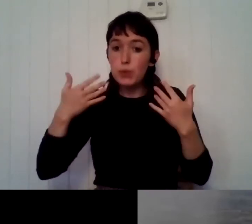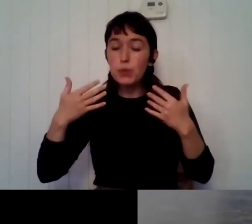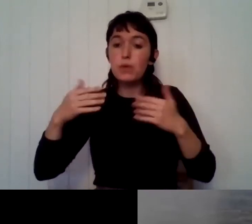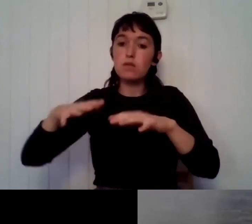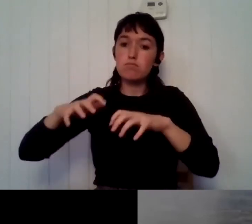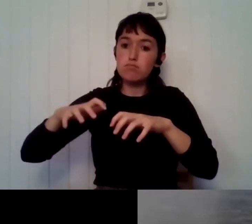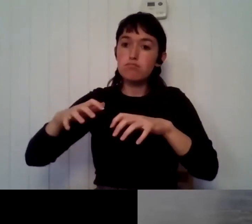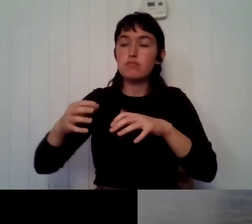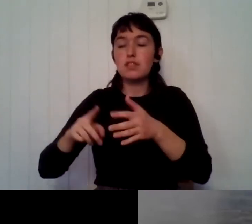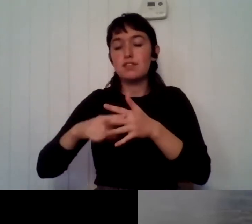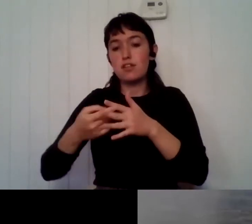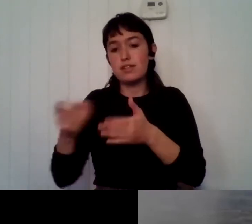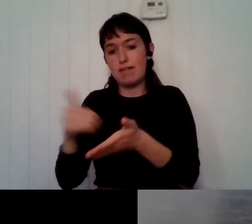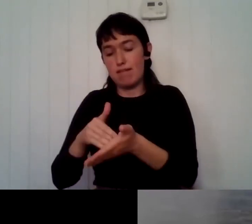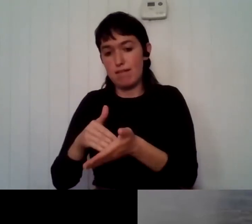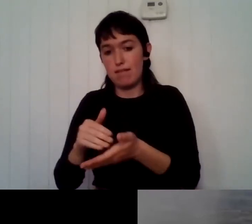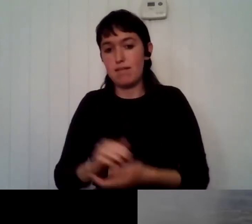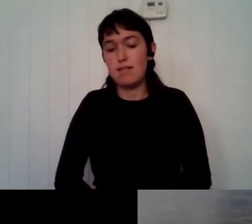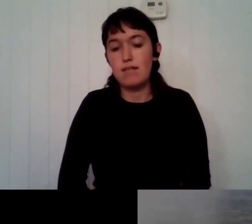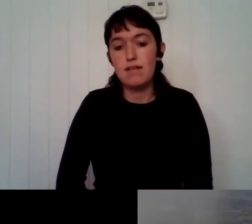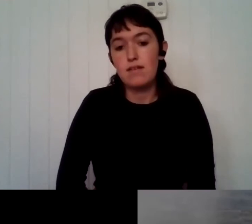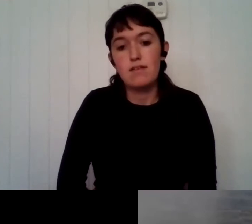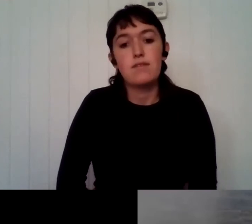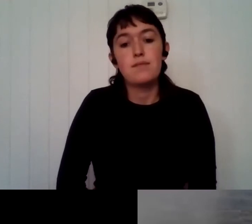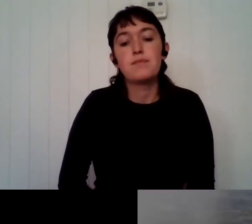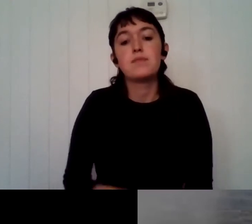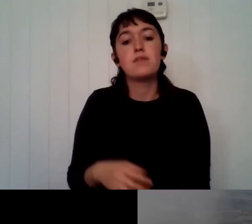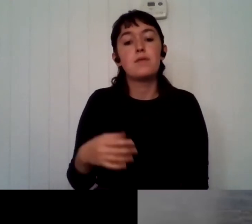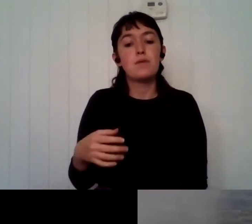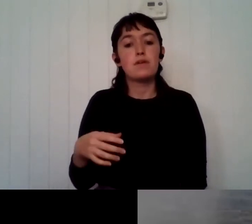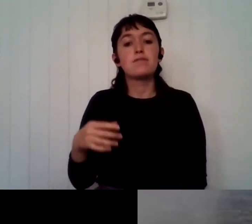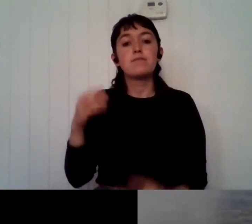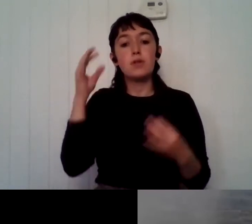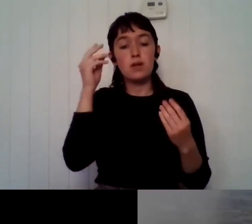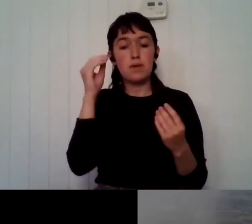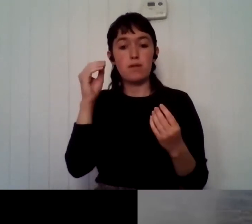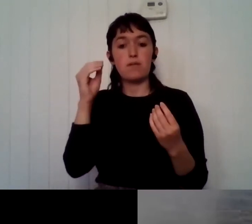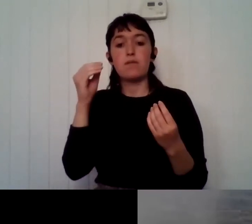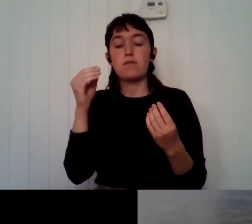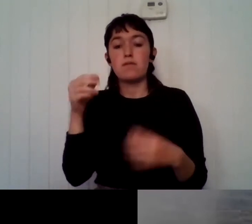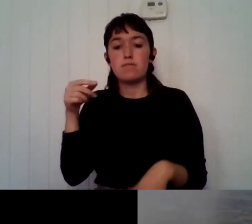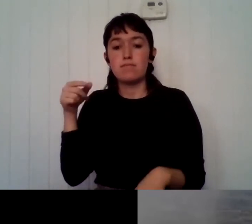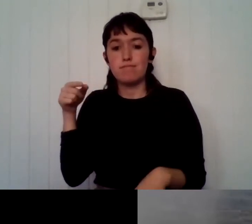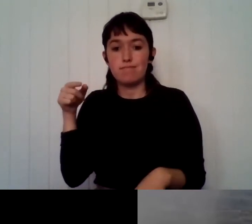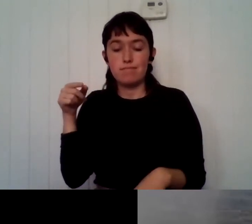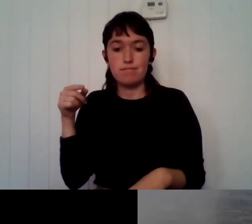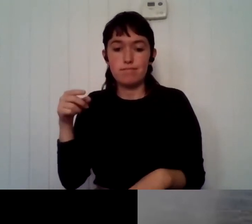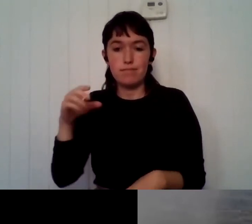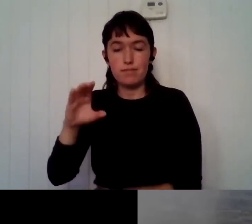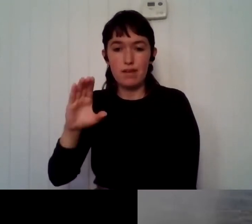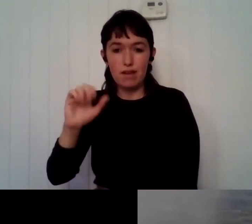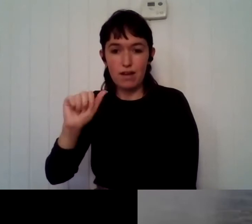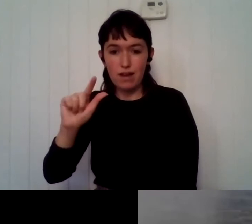Sometimes, for example, if you think about calderas, you have a very big hole. So basically you have